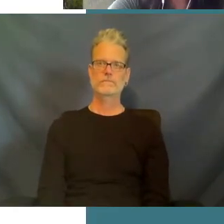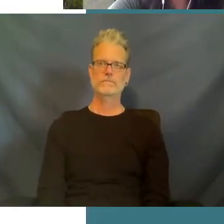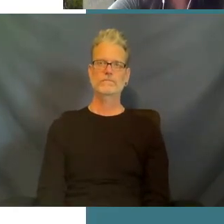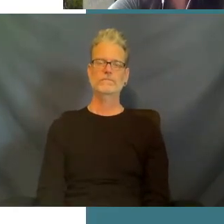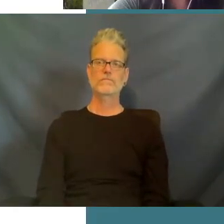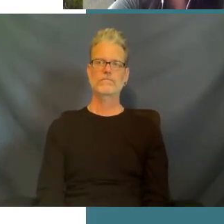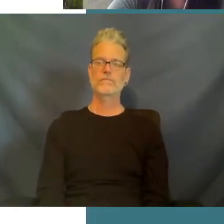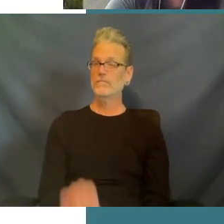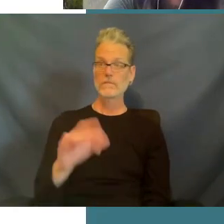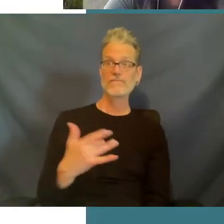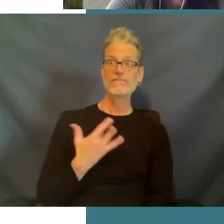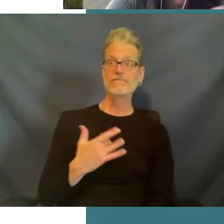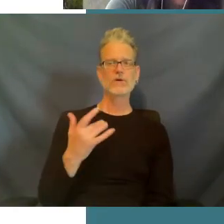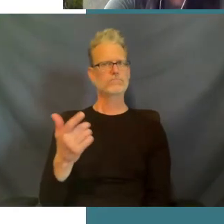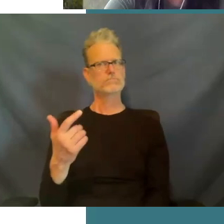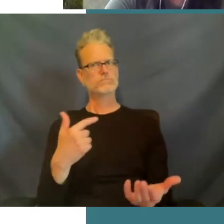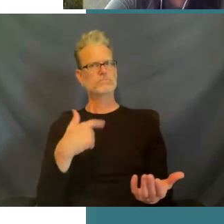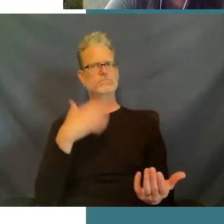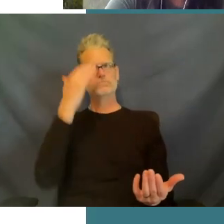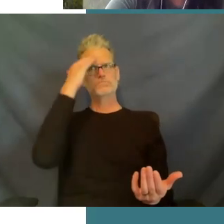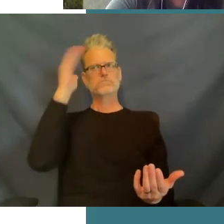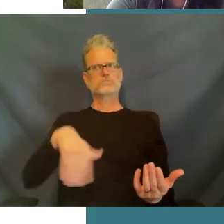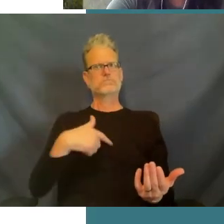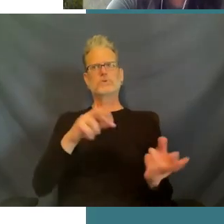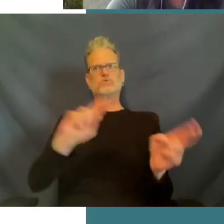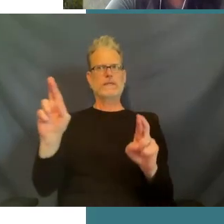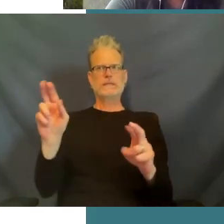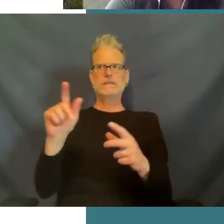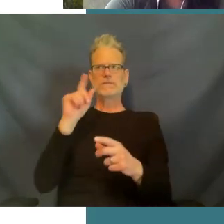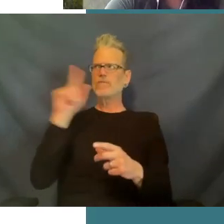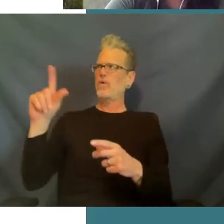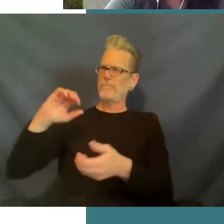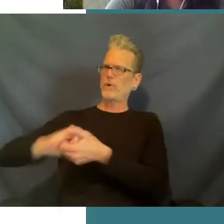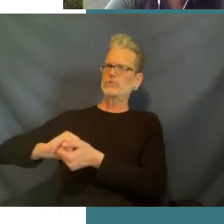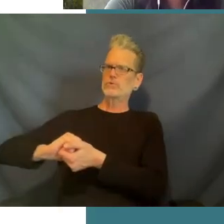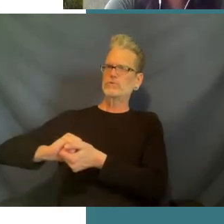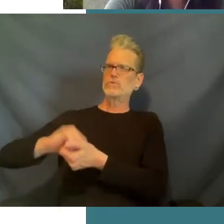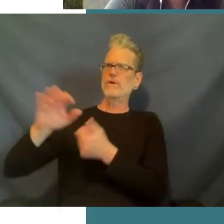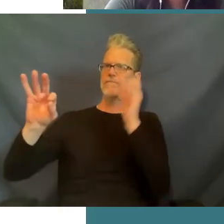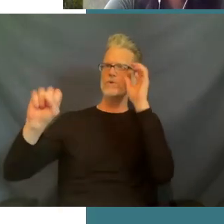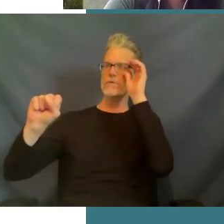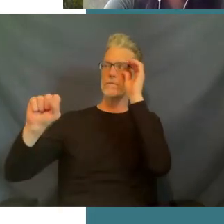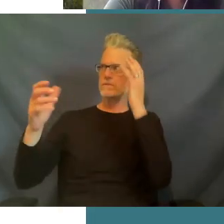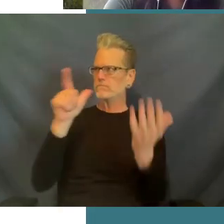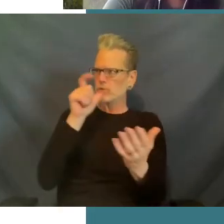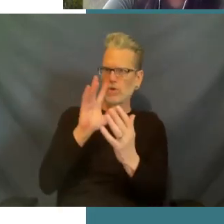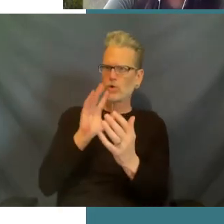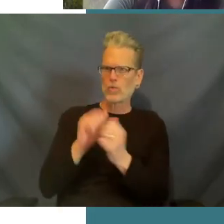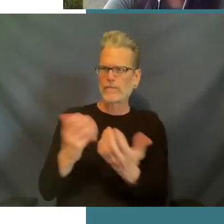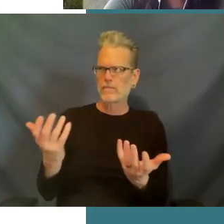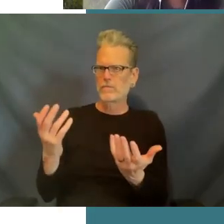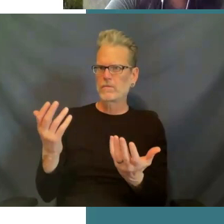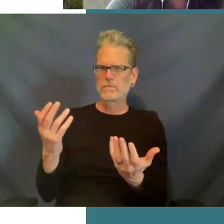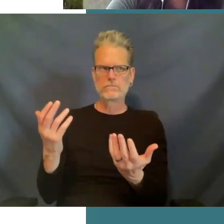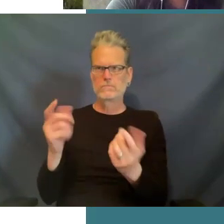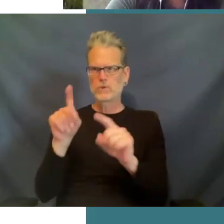If you feel like you are sure and feel prepared to formally engage in partnership, who do you talk to? Where do you go? First,